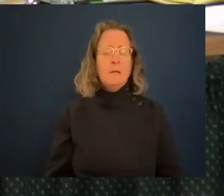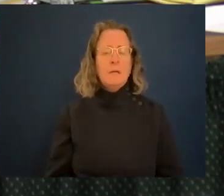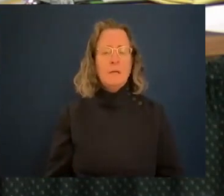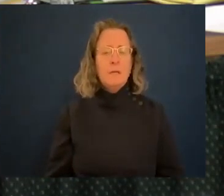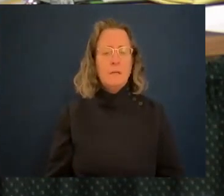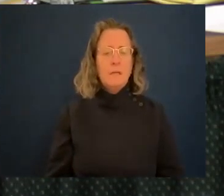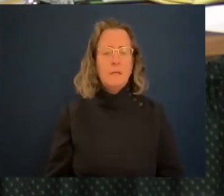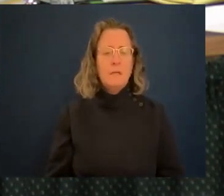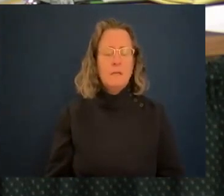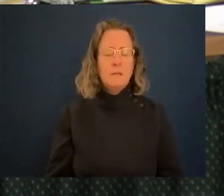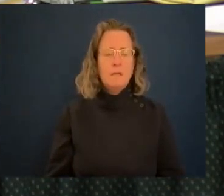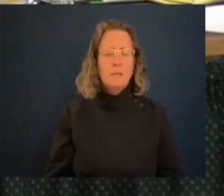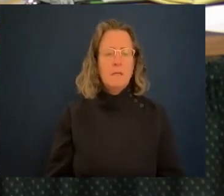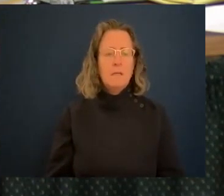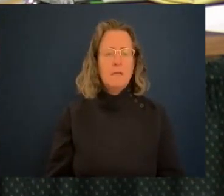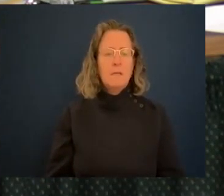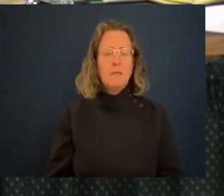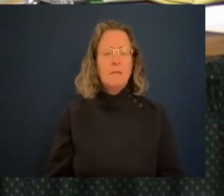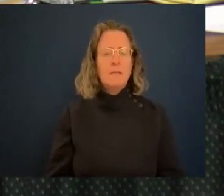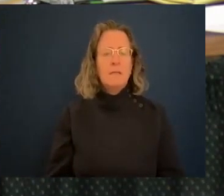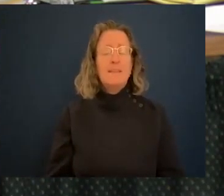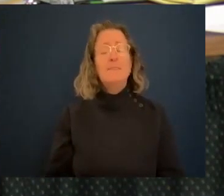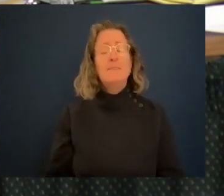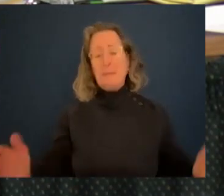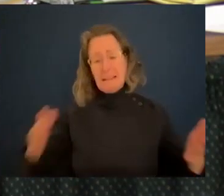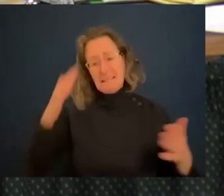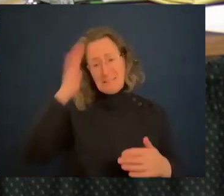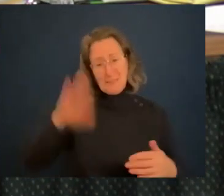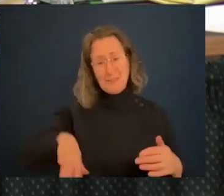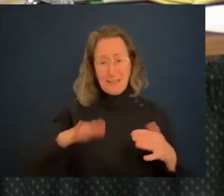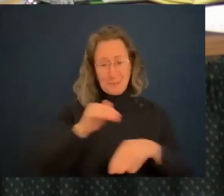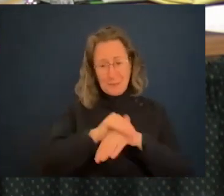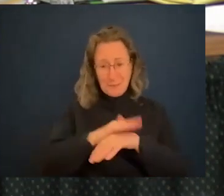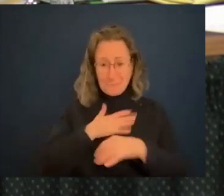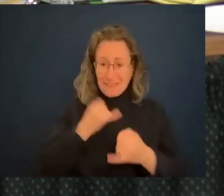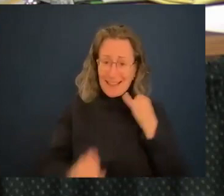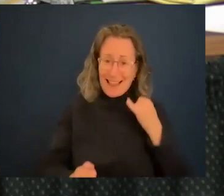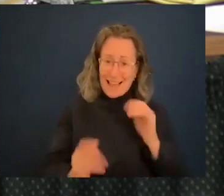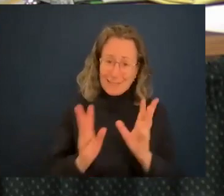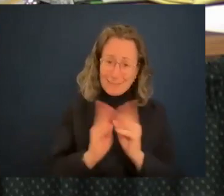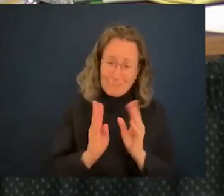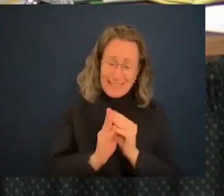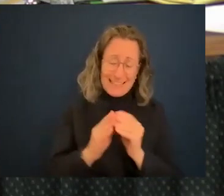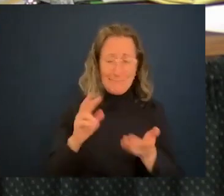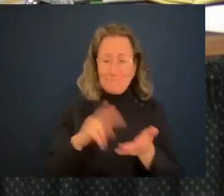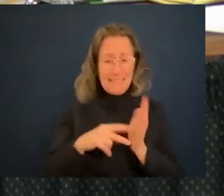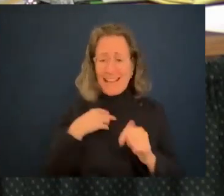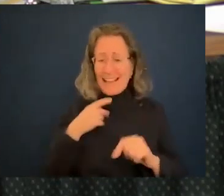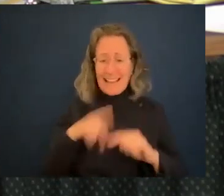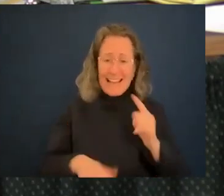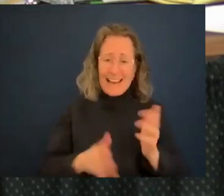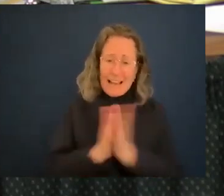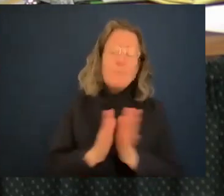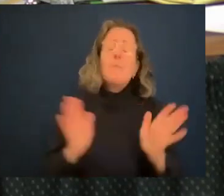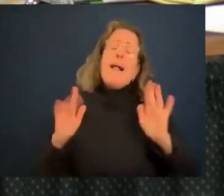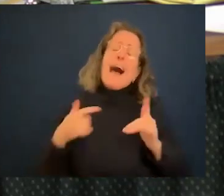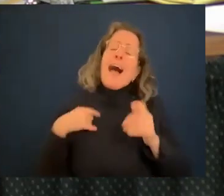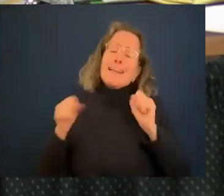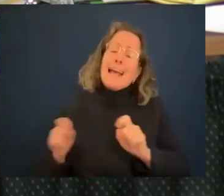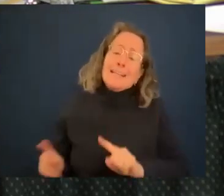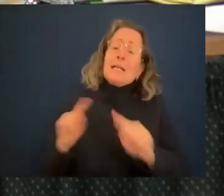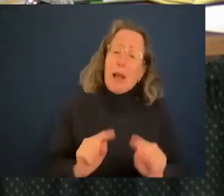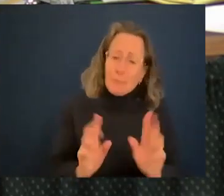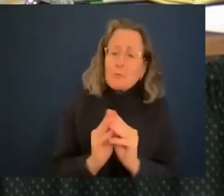have a the ability to ask after tonight um well I will but of course not from this